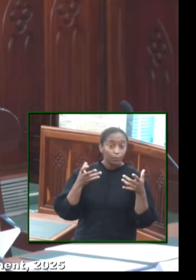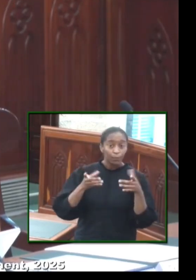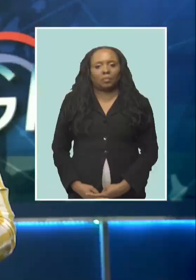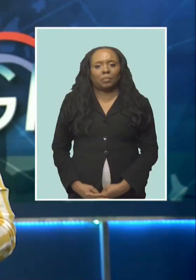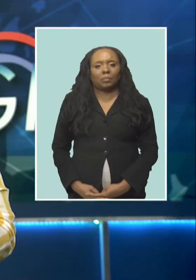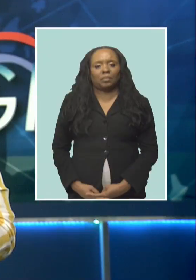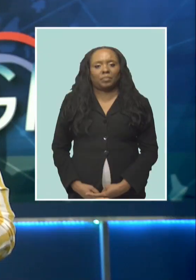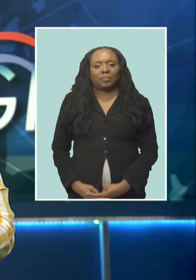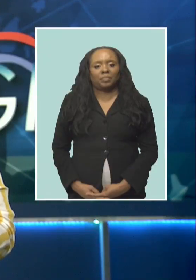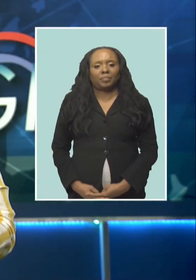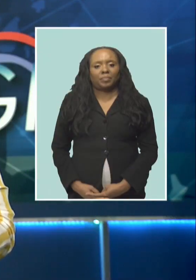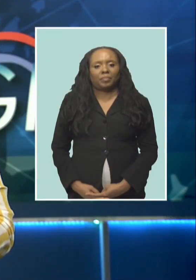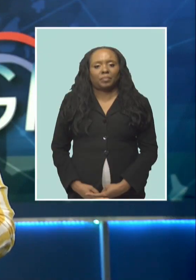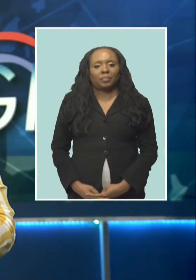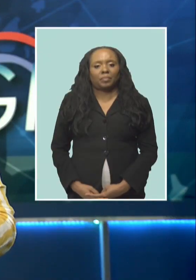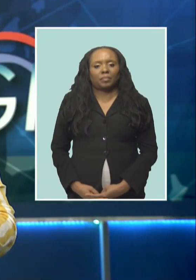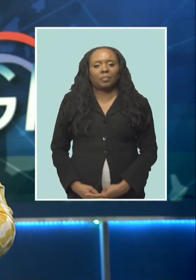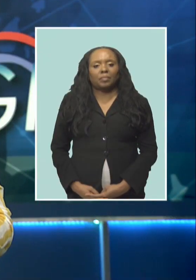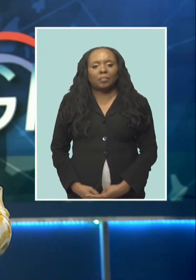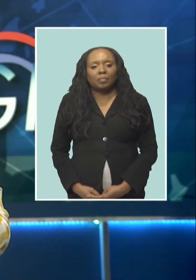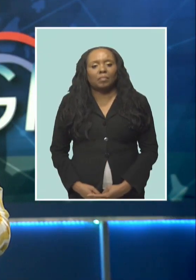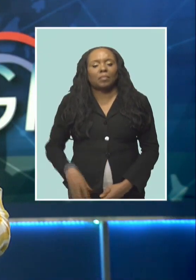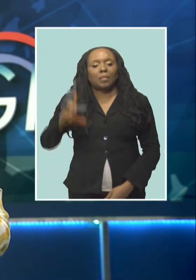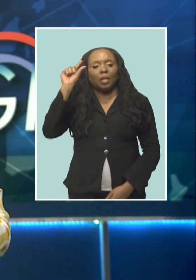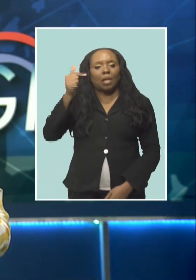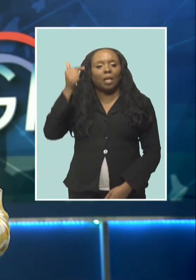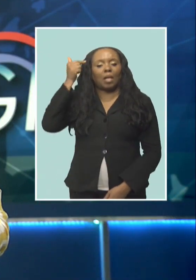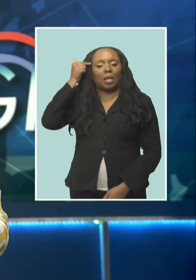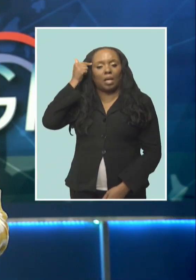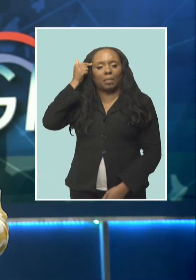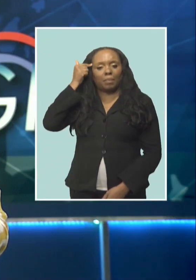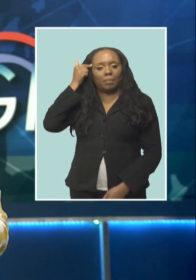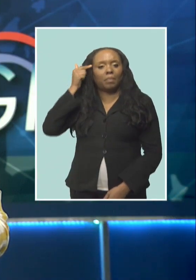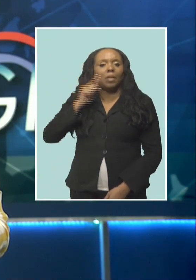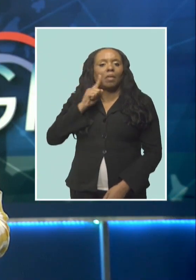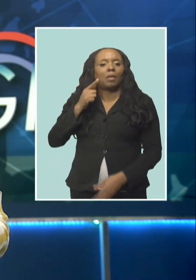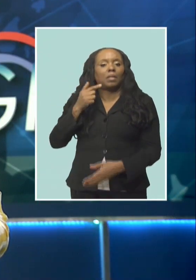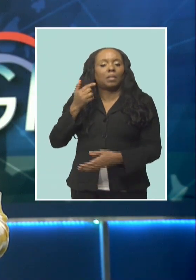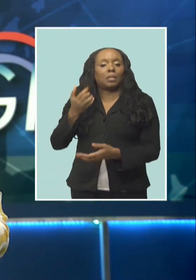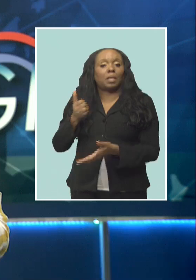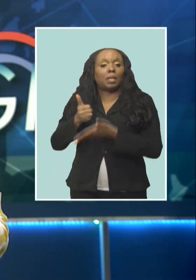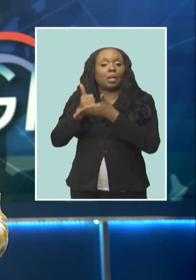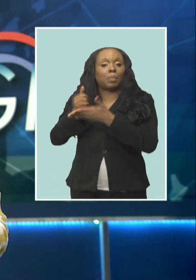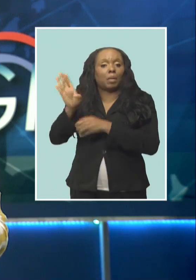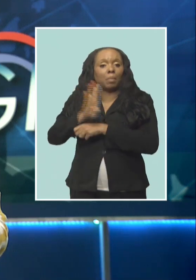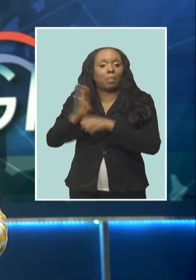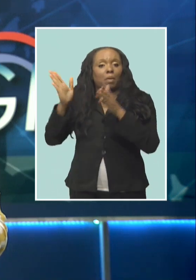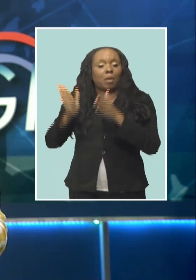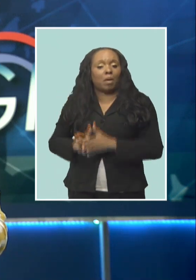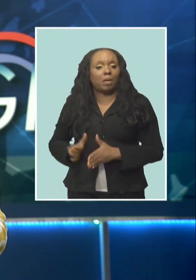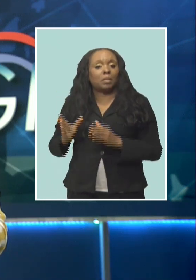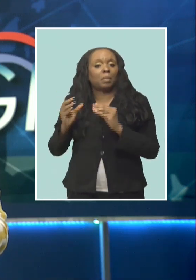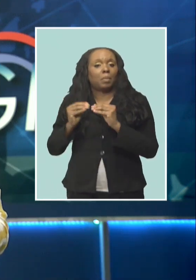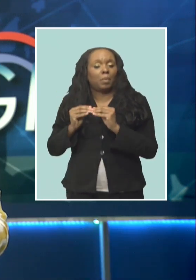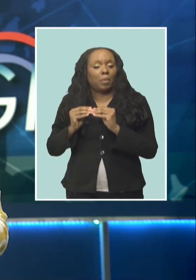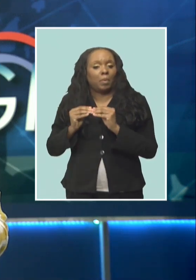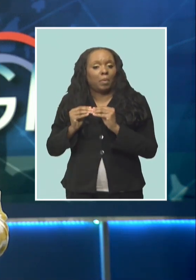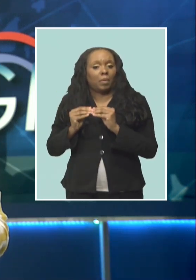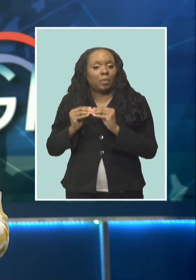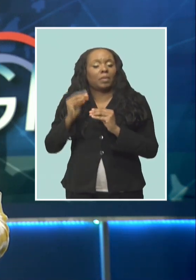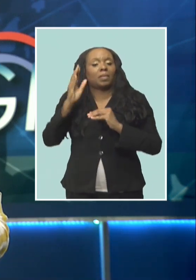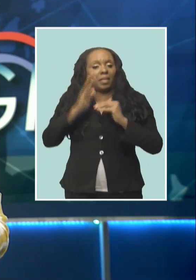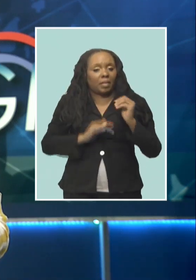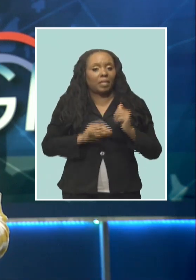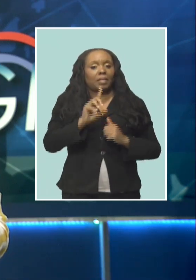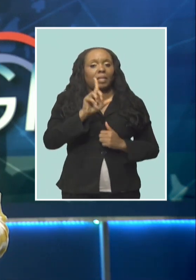part. Government is spending more on Barbadians struggling to make ends meet than the previous administration. Minister